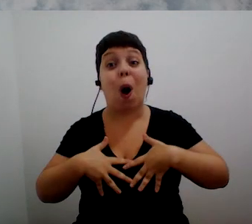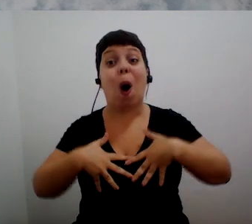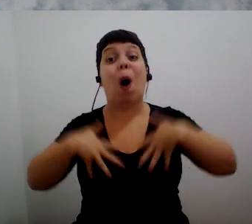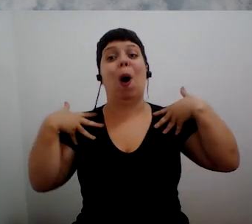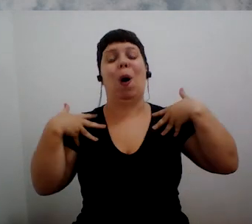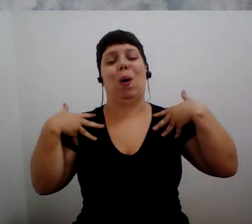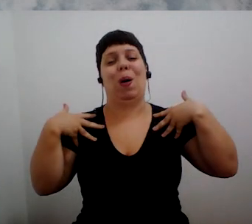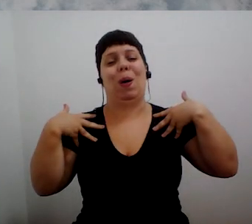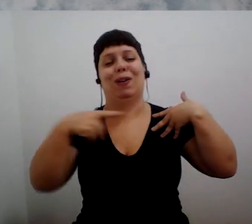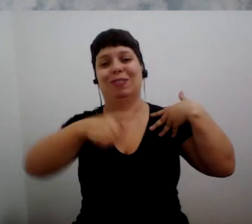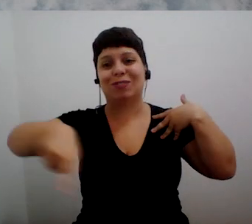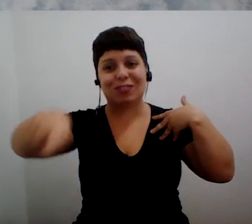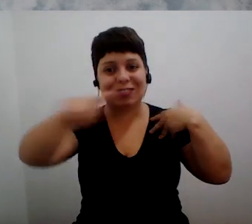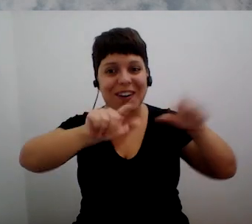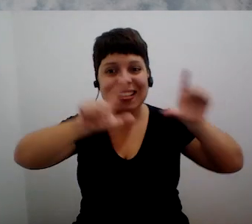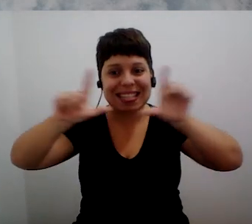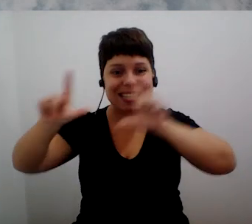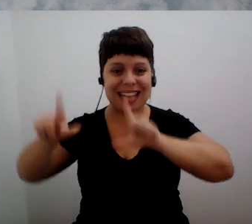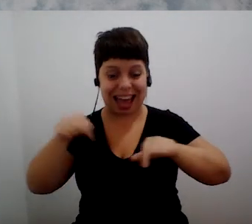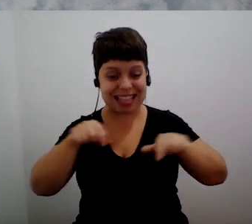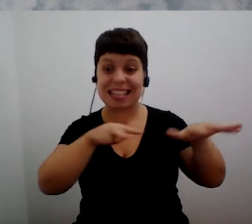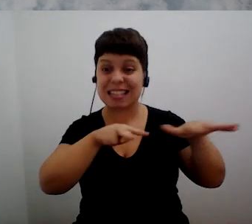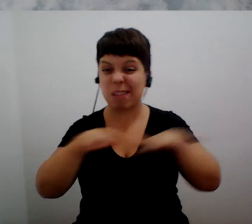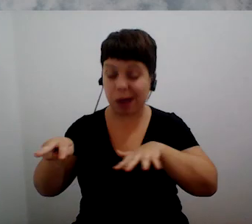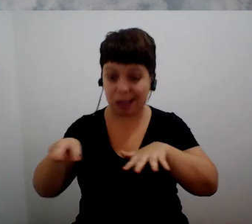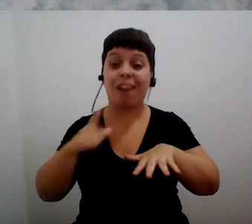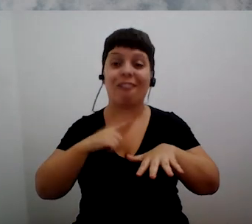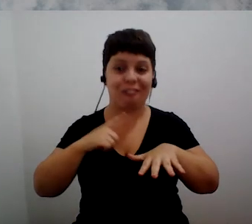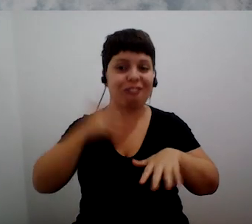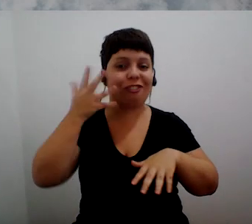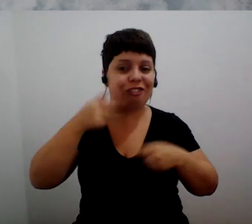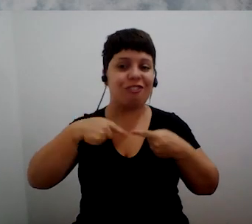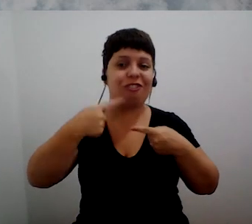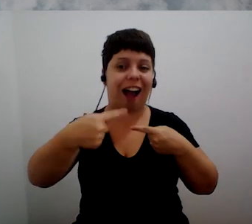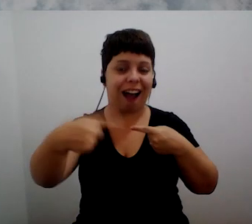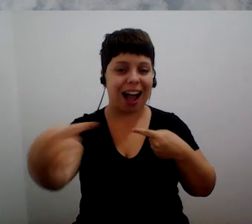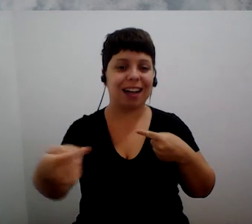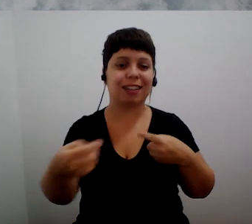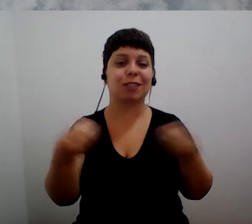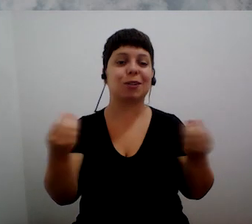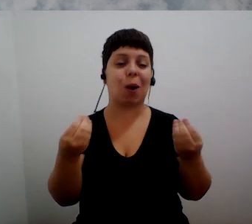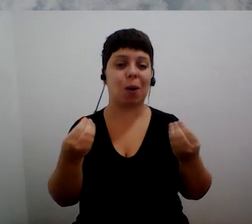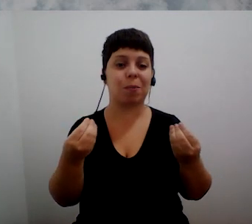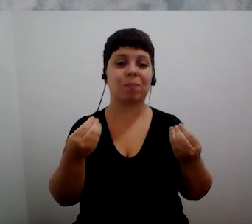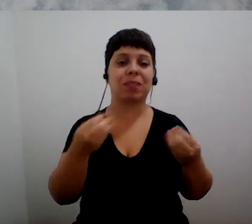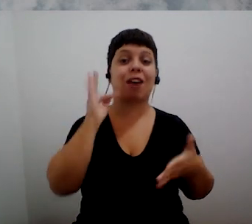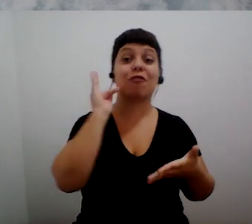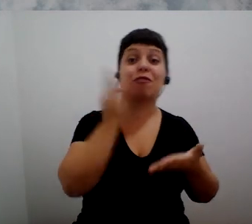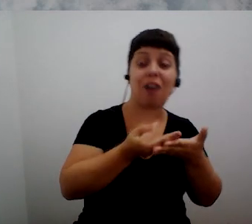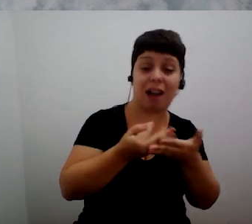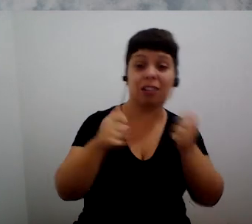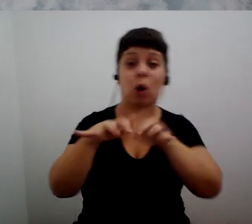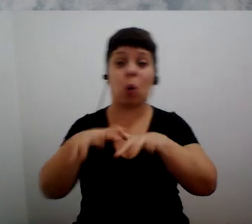have you here and to be part of this. During this week, we'll have several discussions. We'll discuss the relationship between faith and the